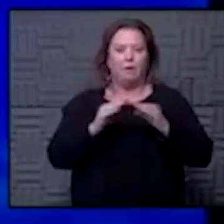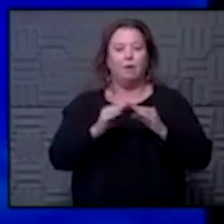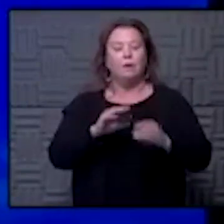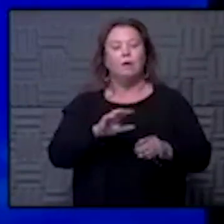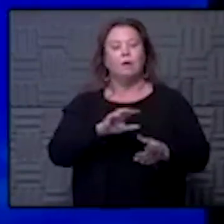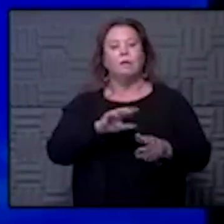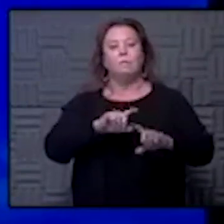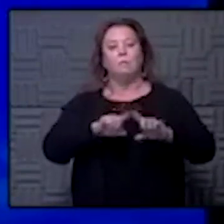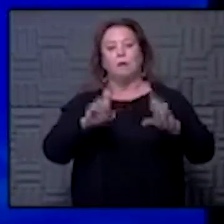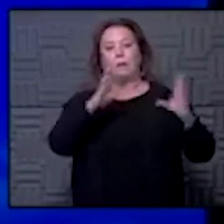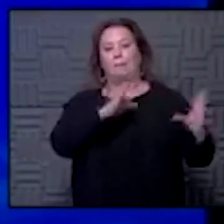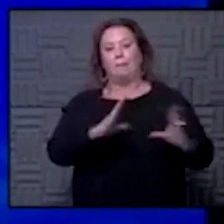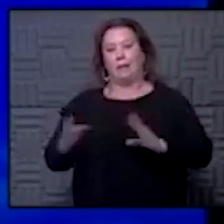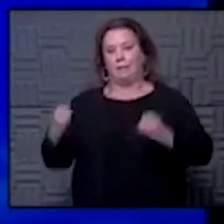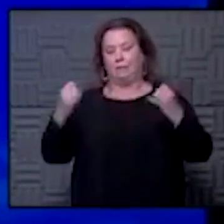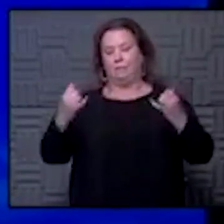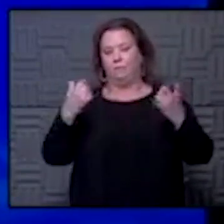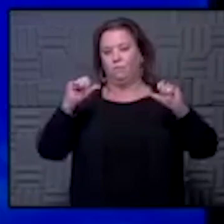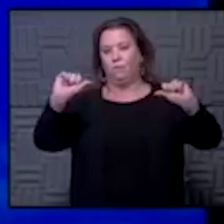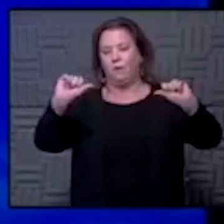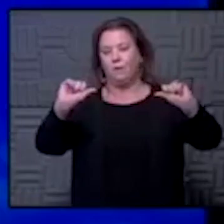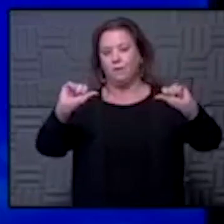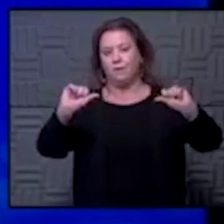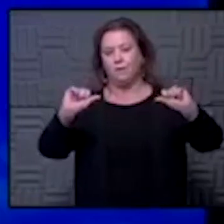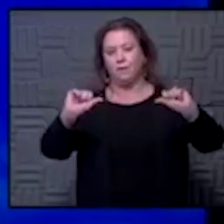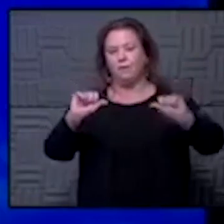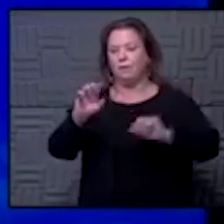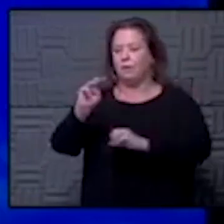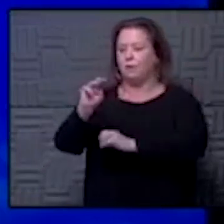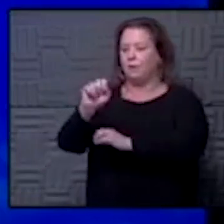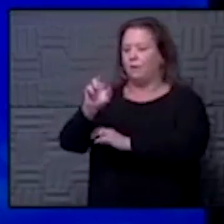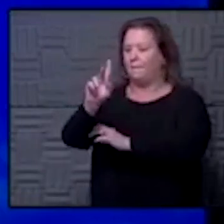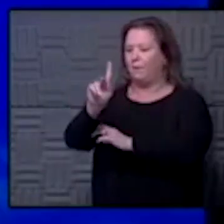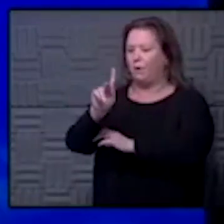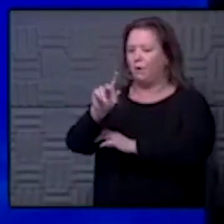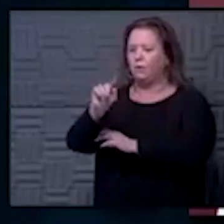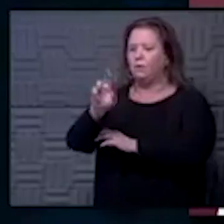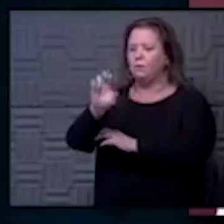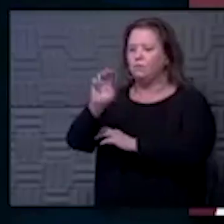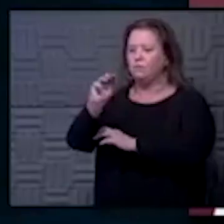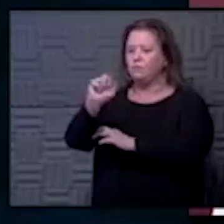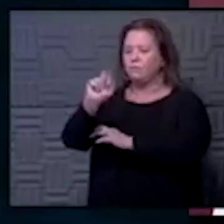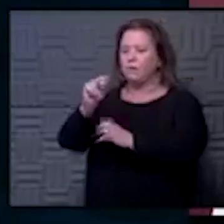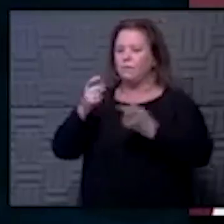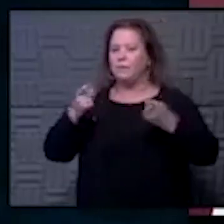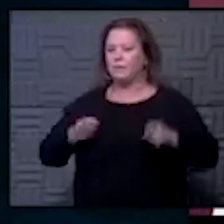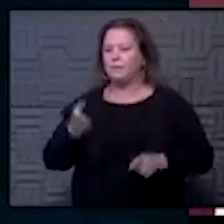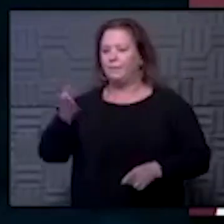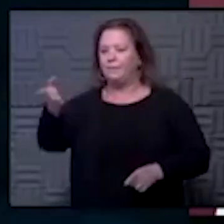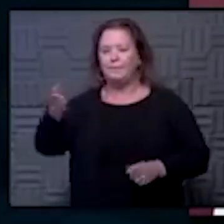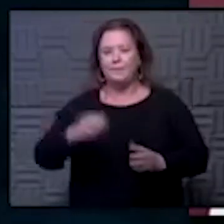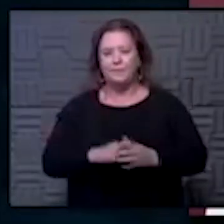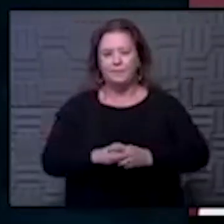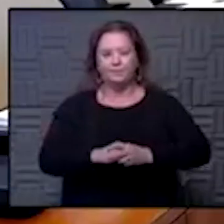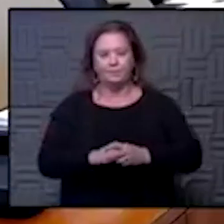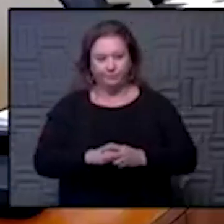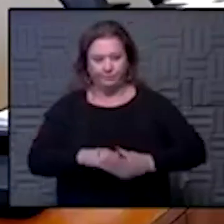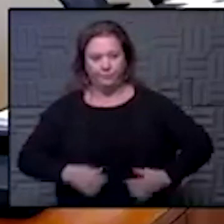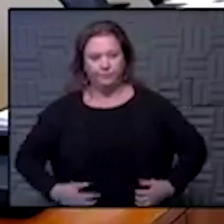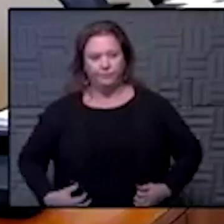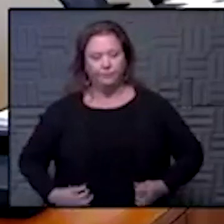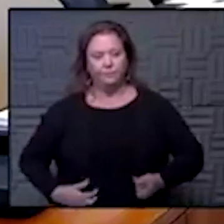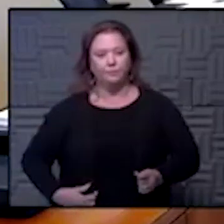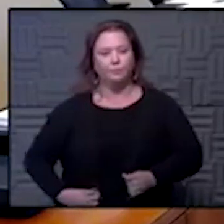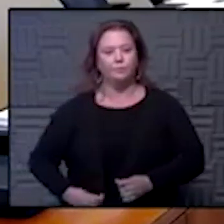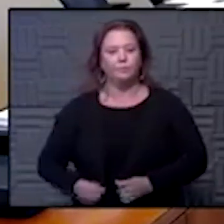that we've got some plans underway to try and do that. Mark, how are things with you at Truman? Well, we